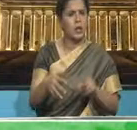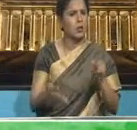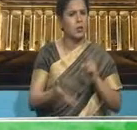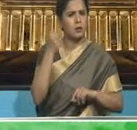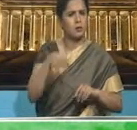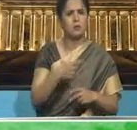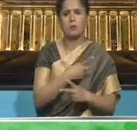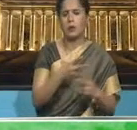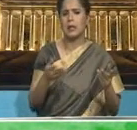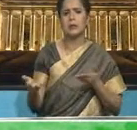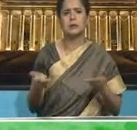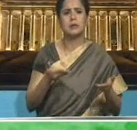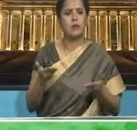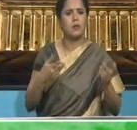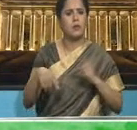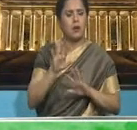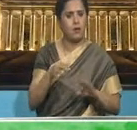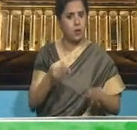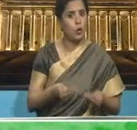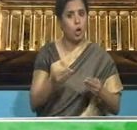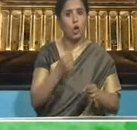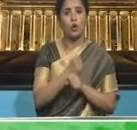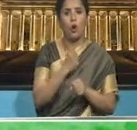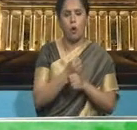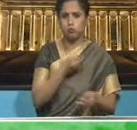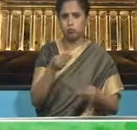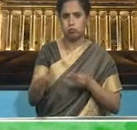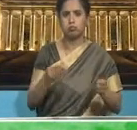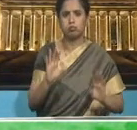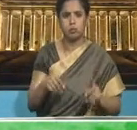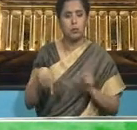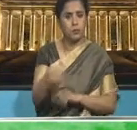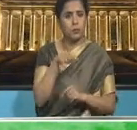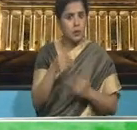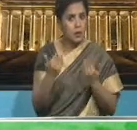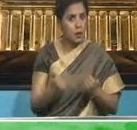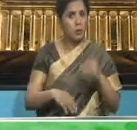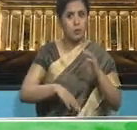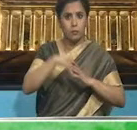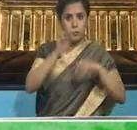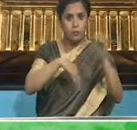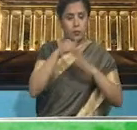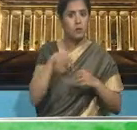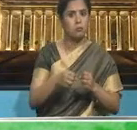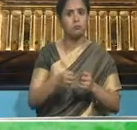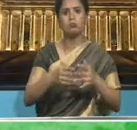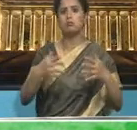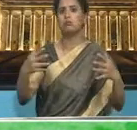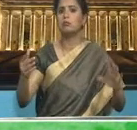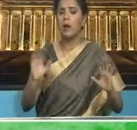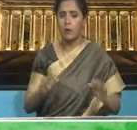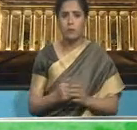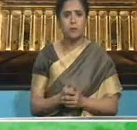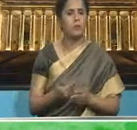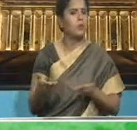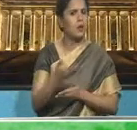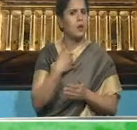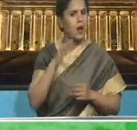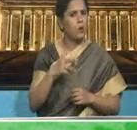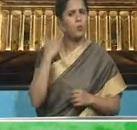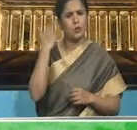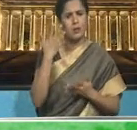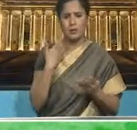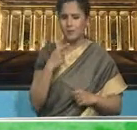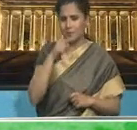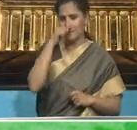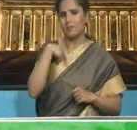variety of services provided by the government as the infrastructure expands. We have reasons to be